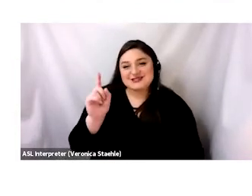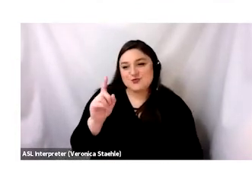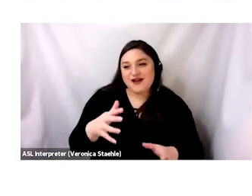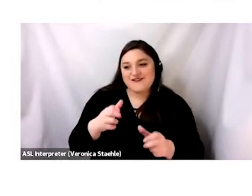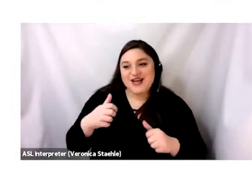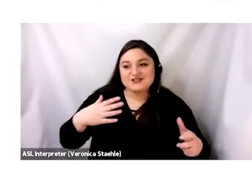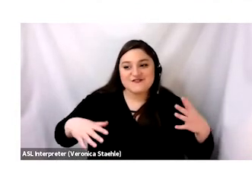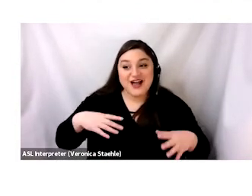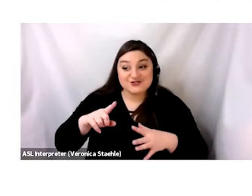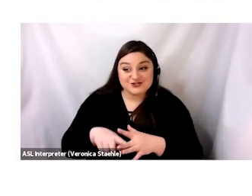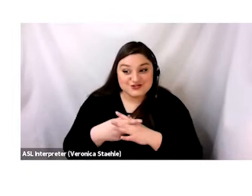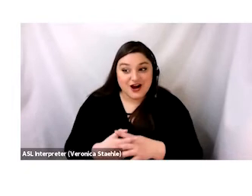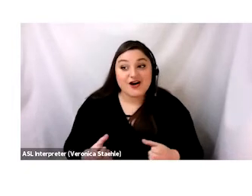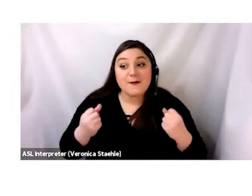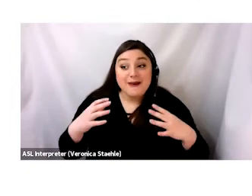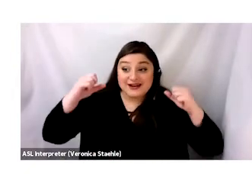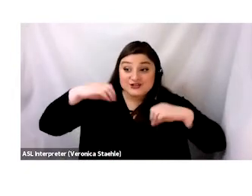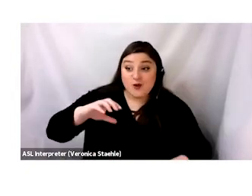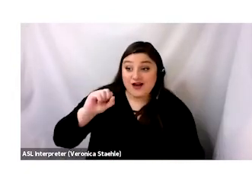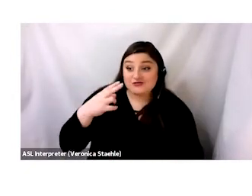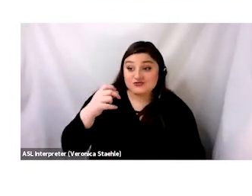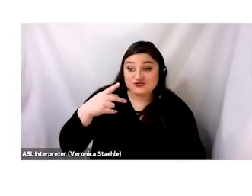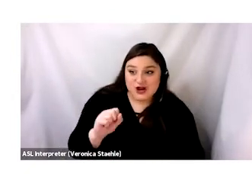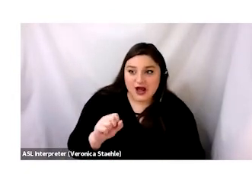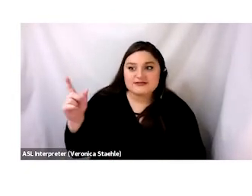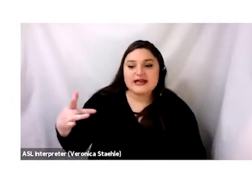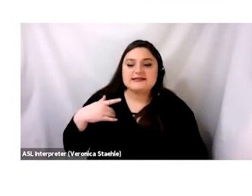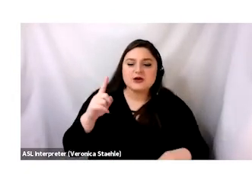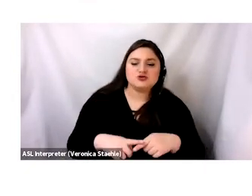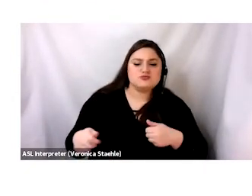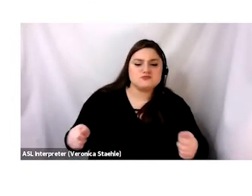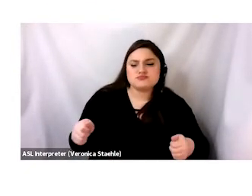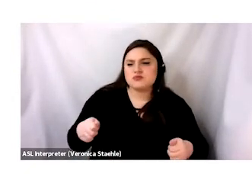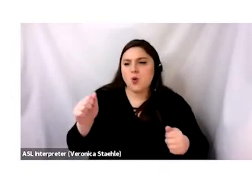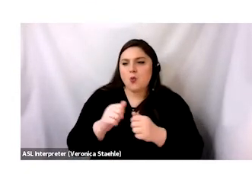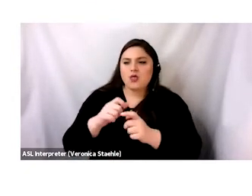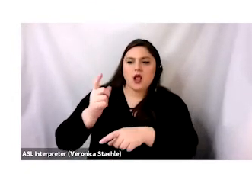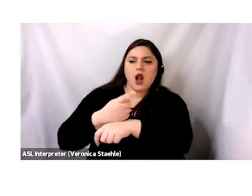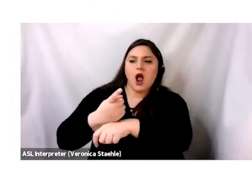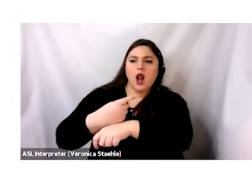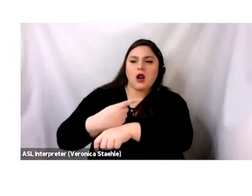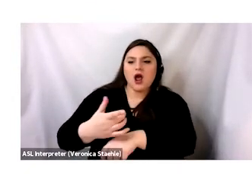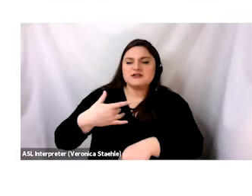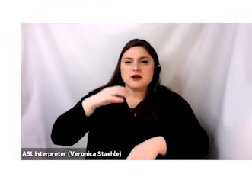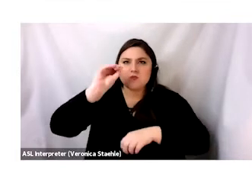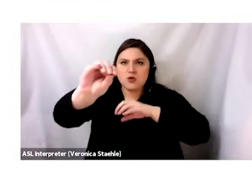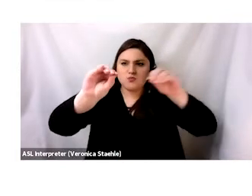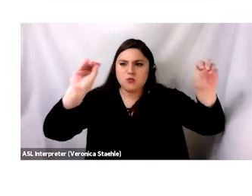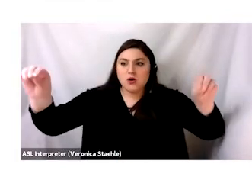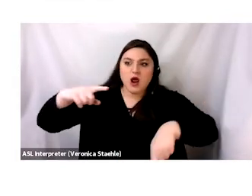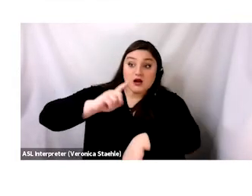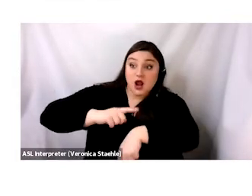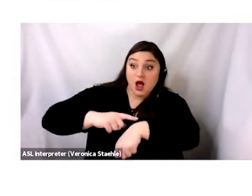factories and sweatshops equipped work areas with clocks and watches, which created a consciousness of time that was to be